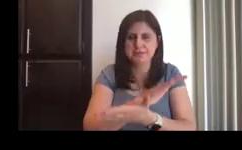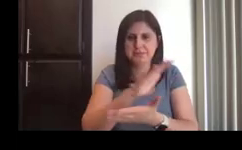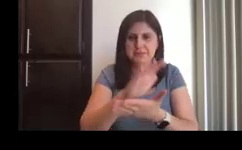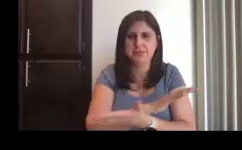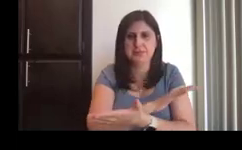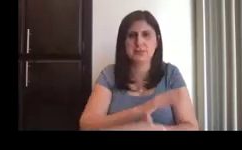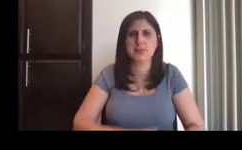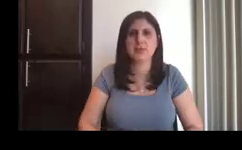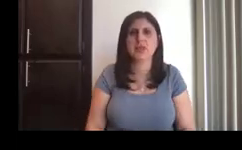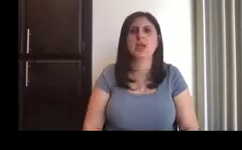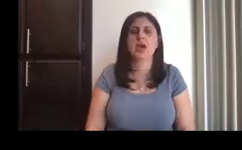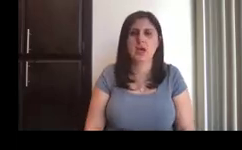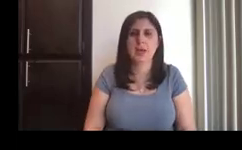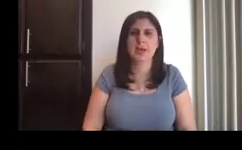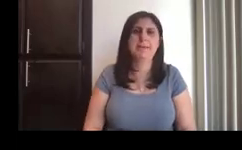Paper.